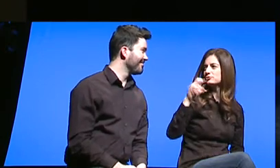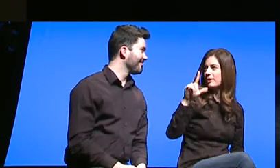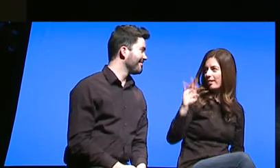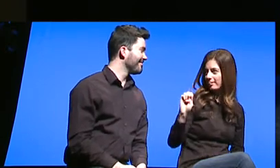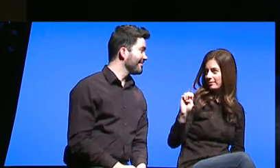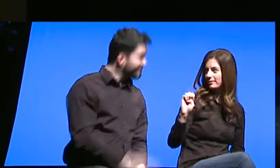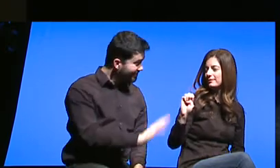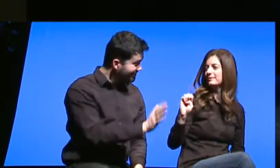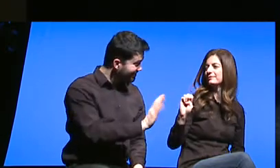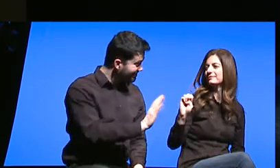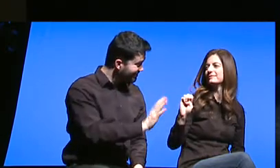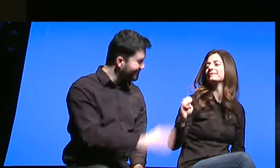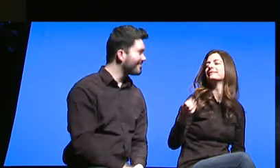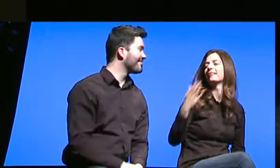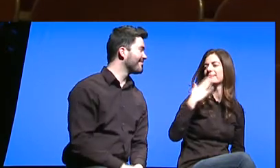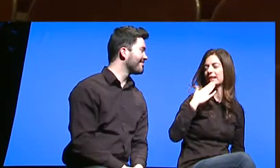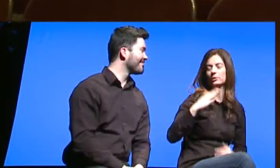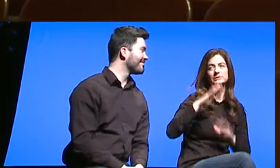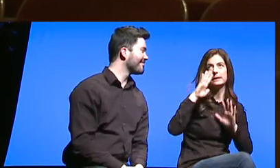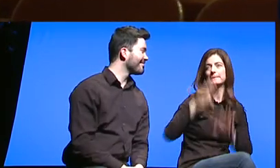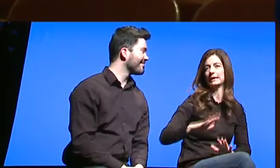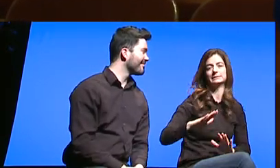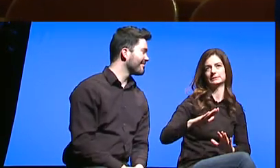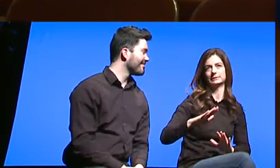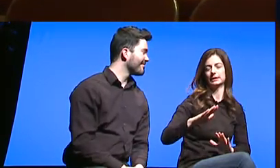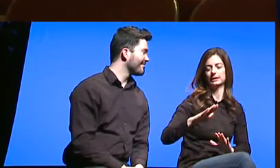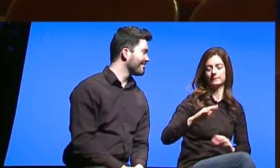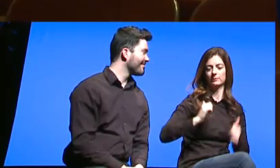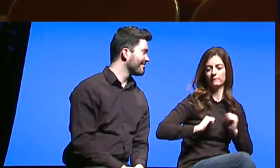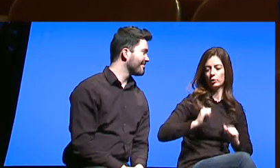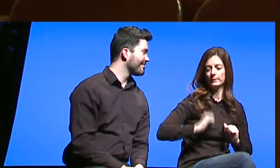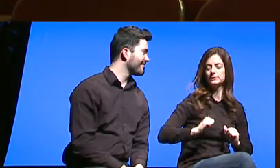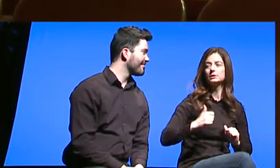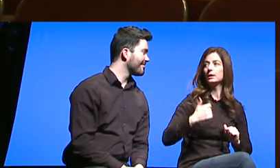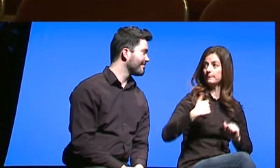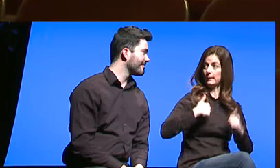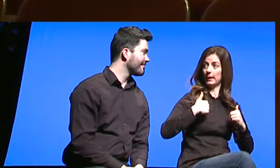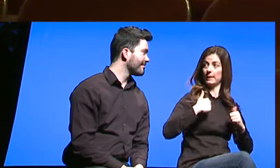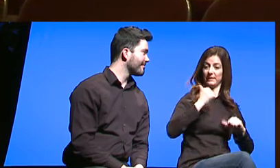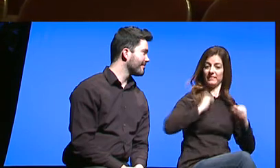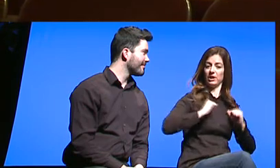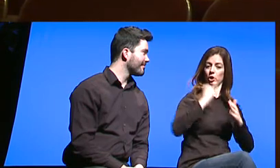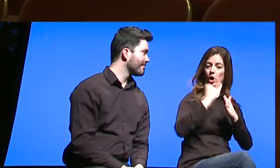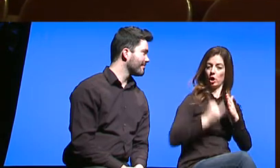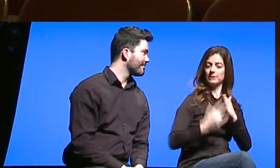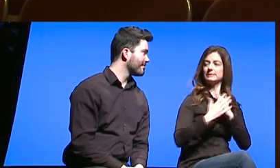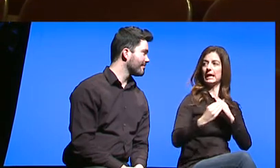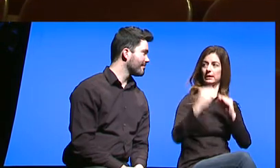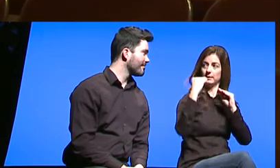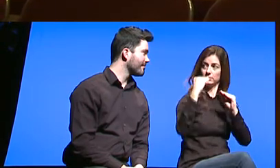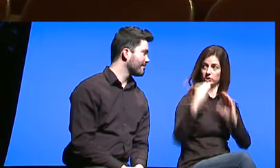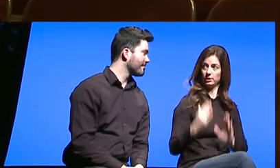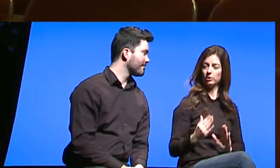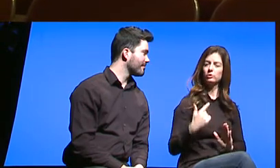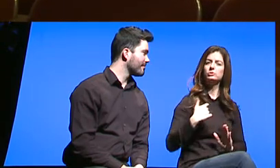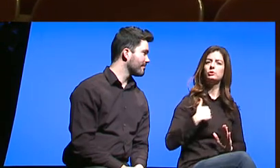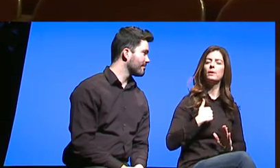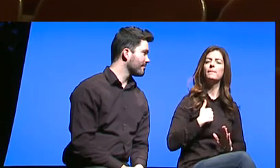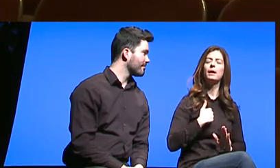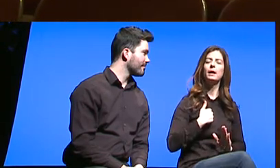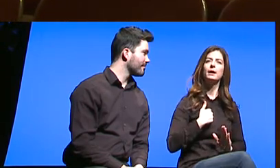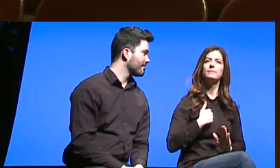performance. So I am a theater artist and educator. And so my question is more about your histories